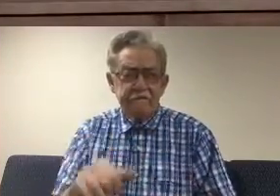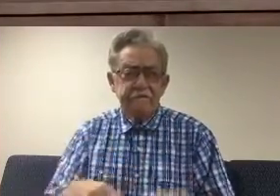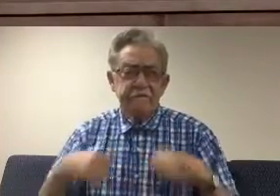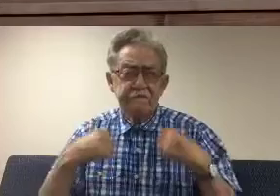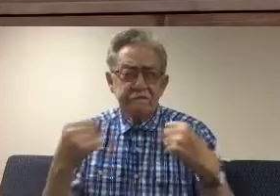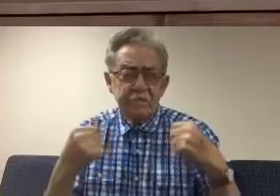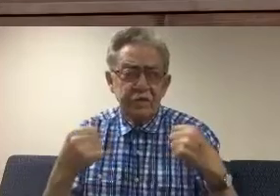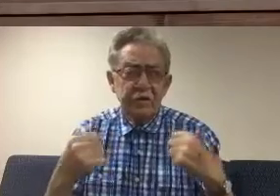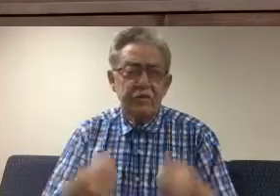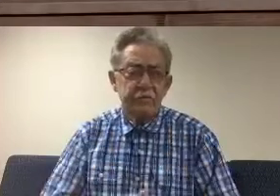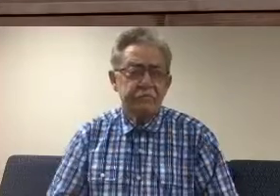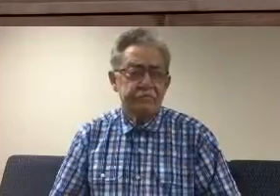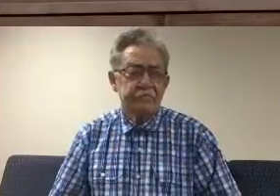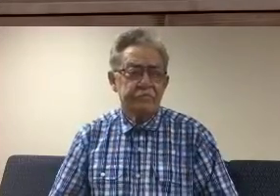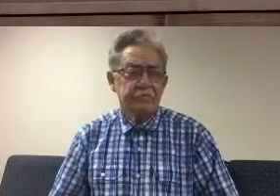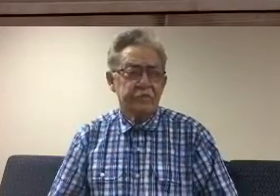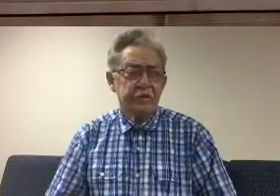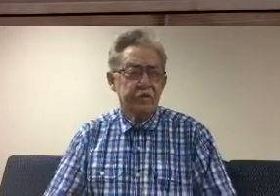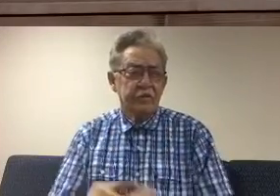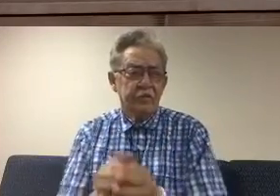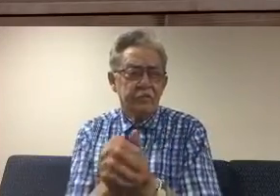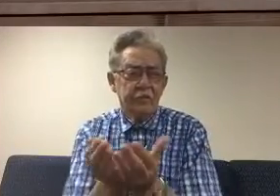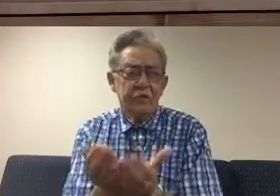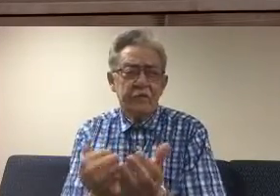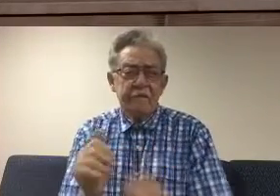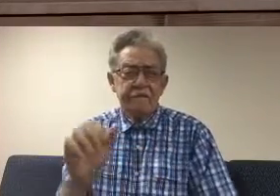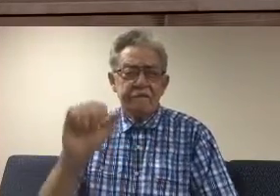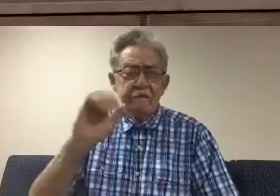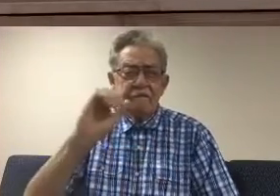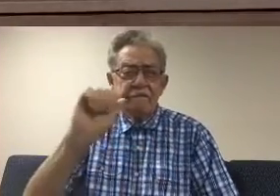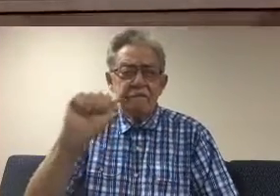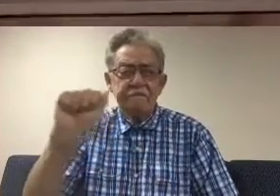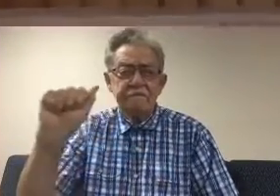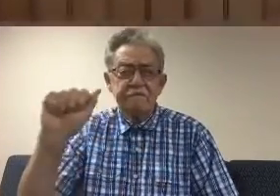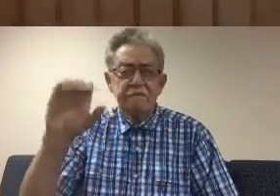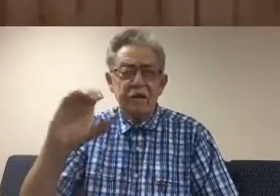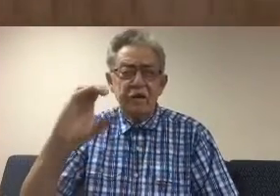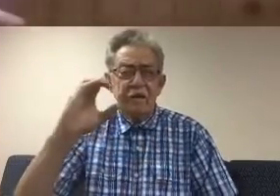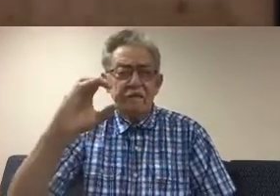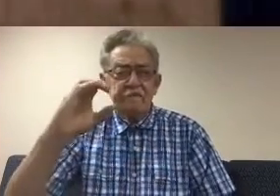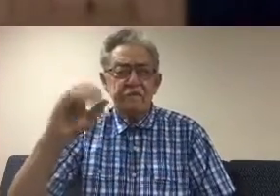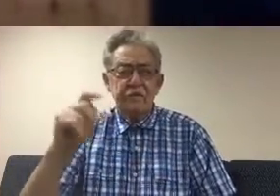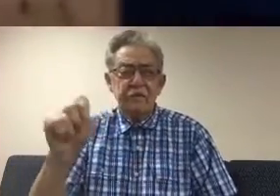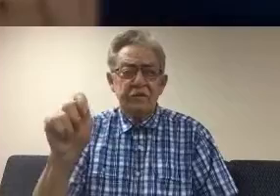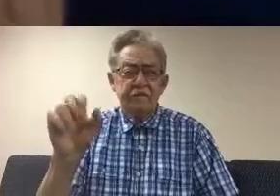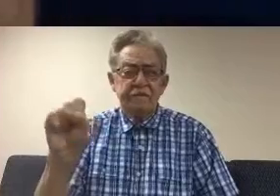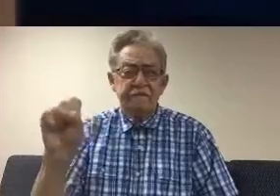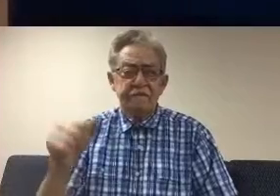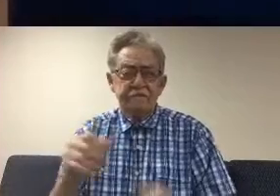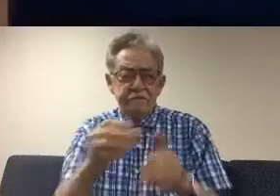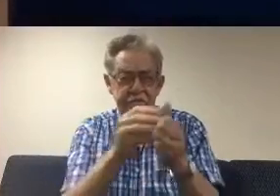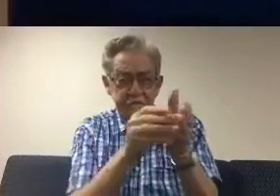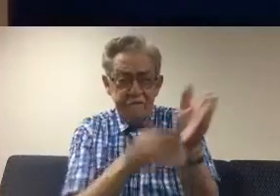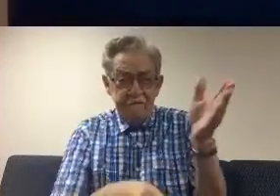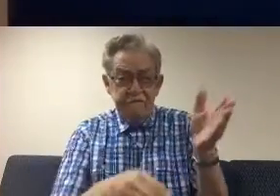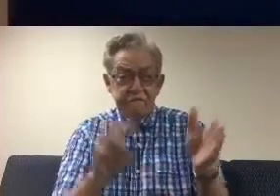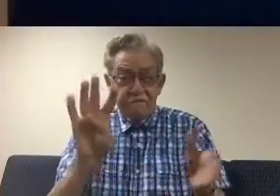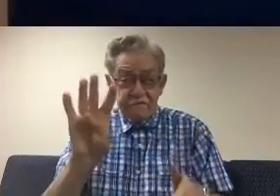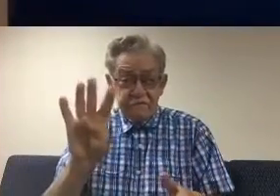power. But when we come to Acts chapter 4, and before we get there this morning, we're there at verse 8.